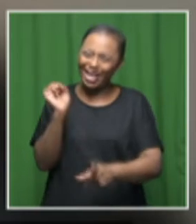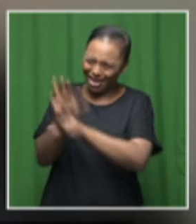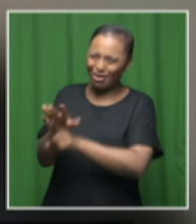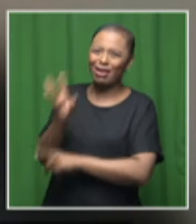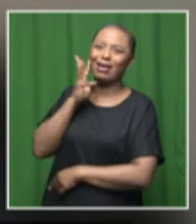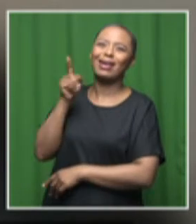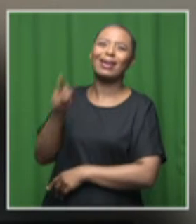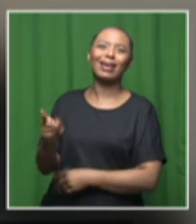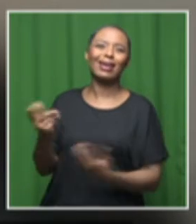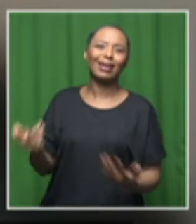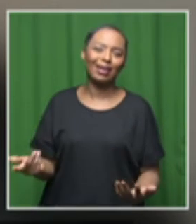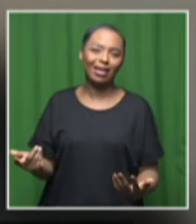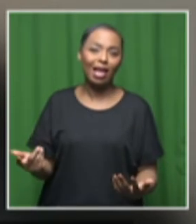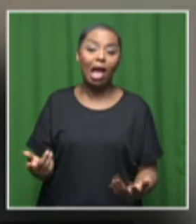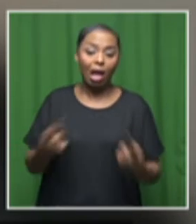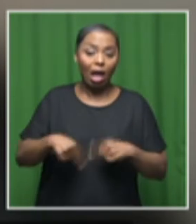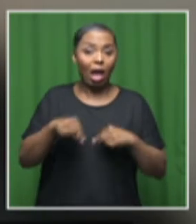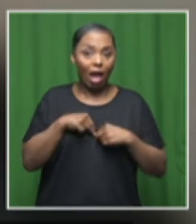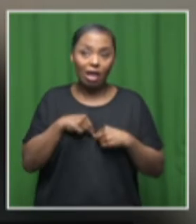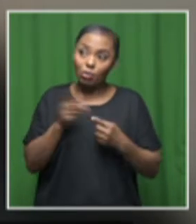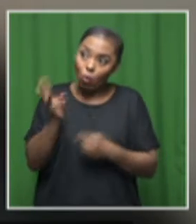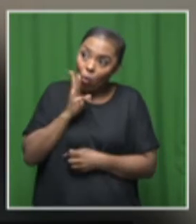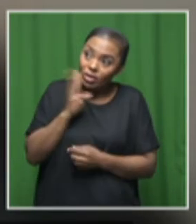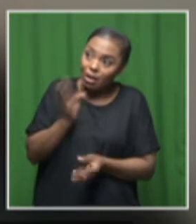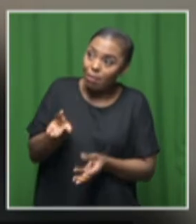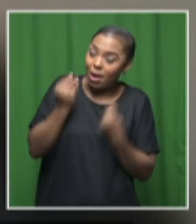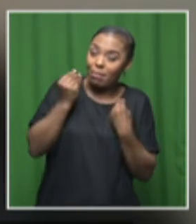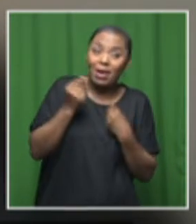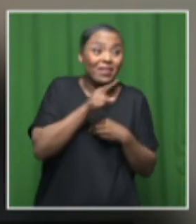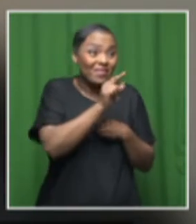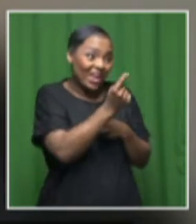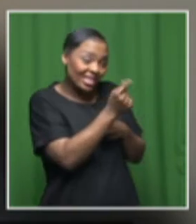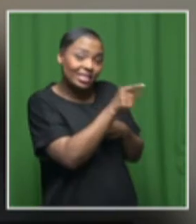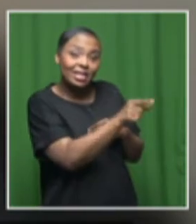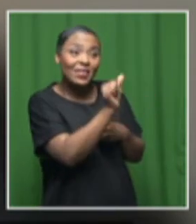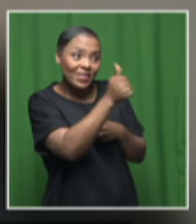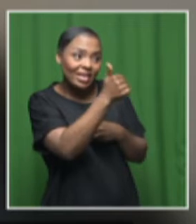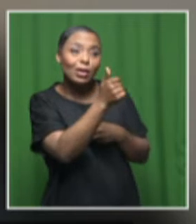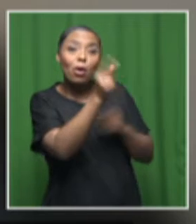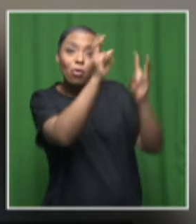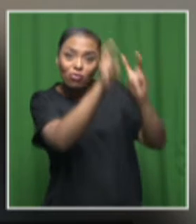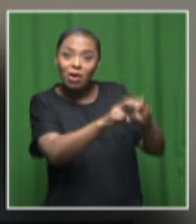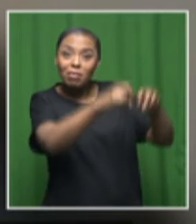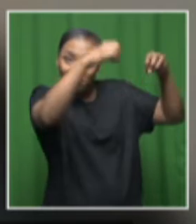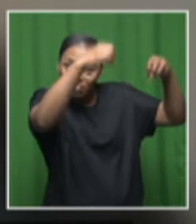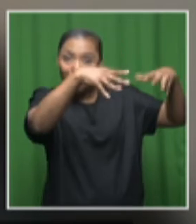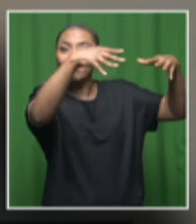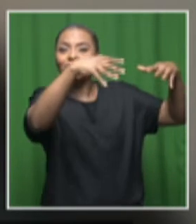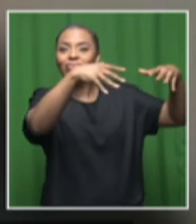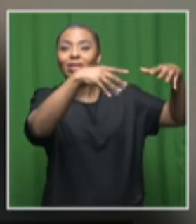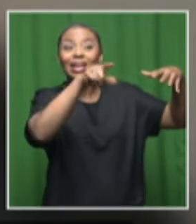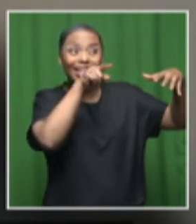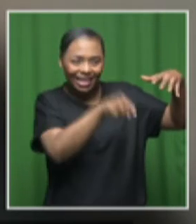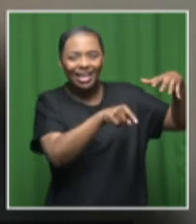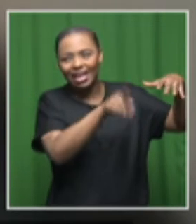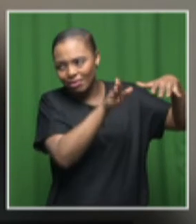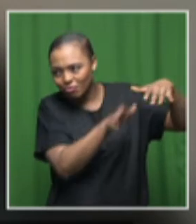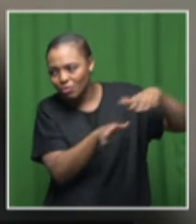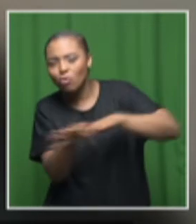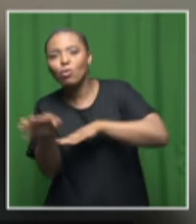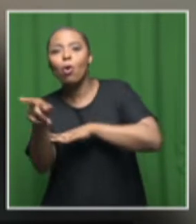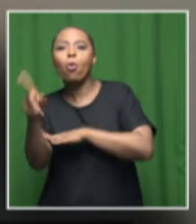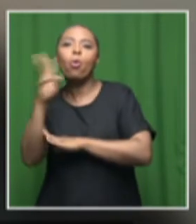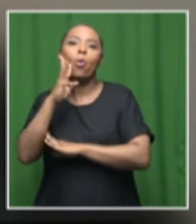know that for us to get water, you need power and electricity. So the other question that